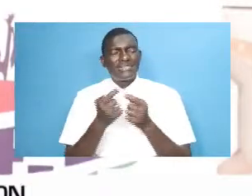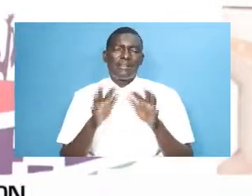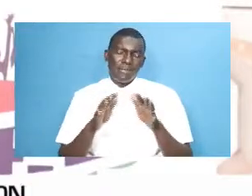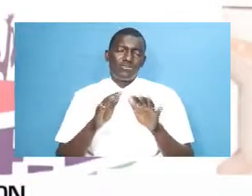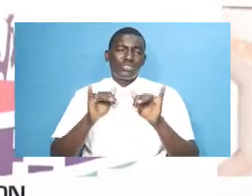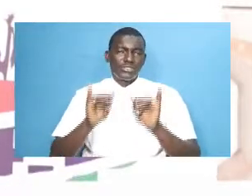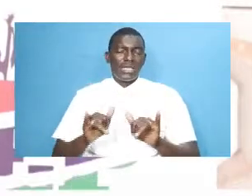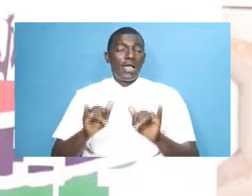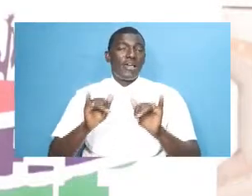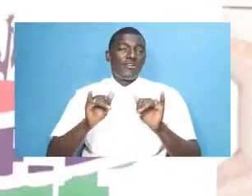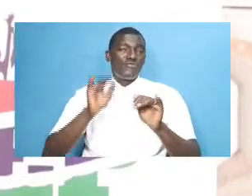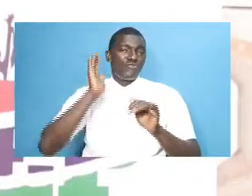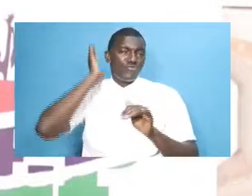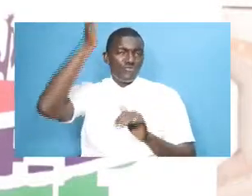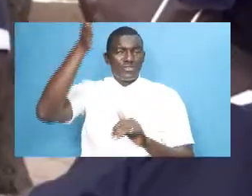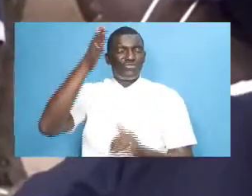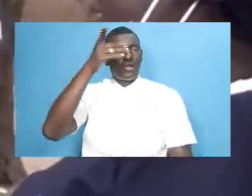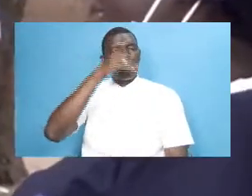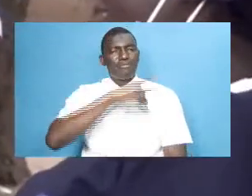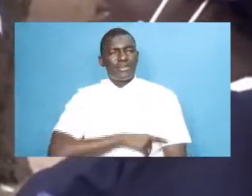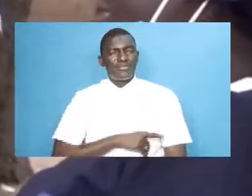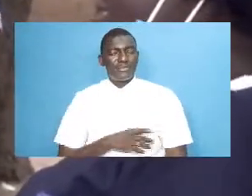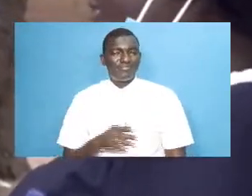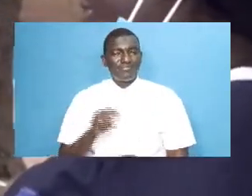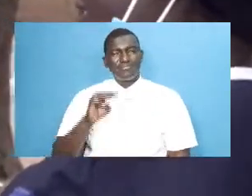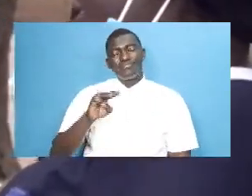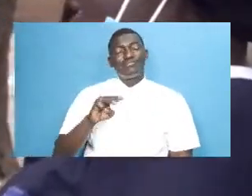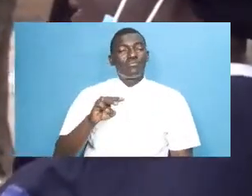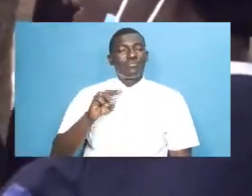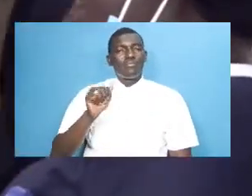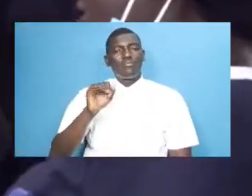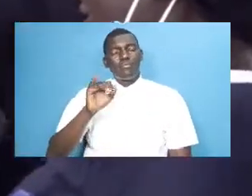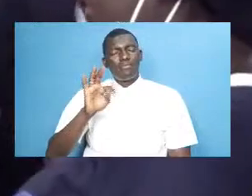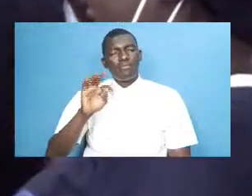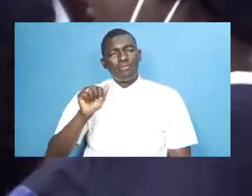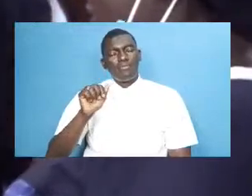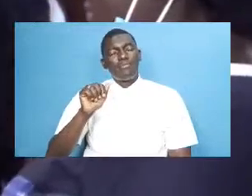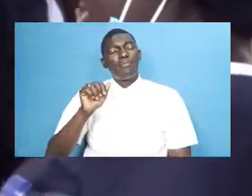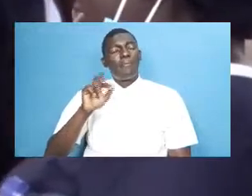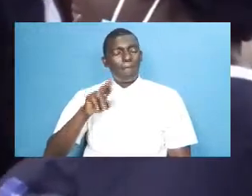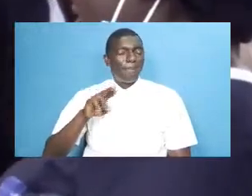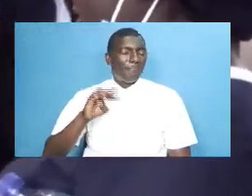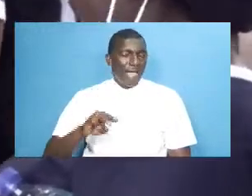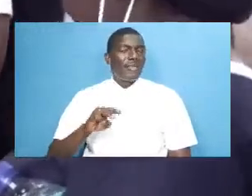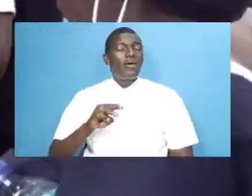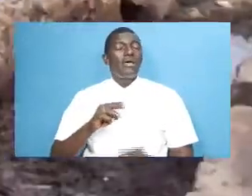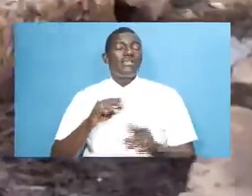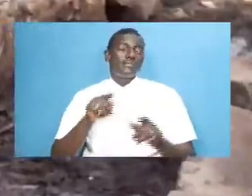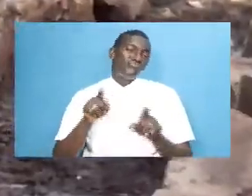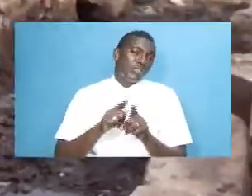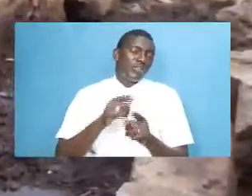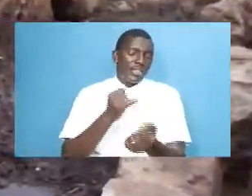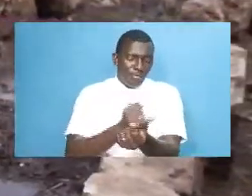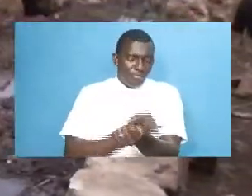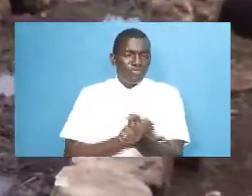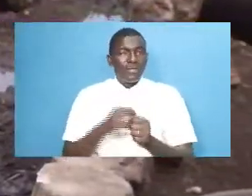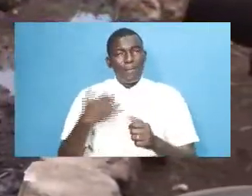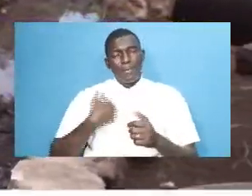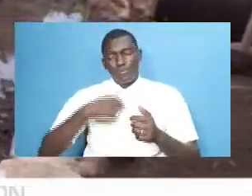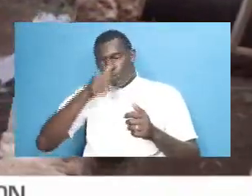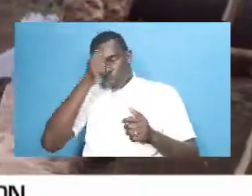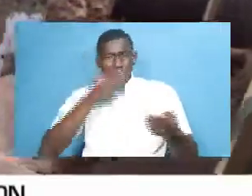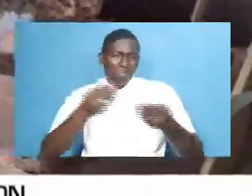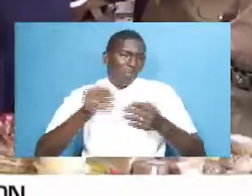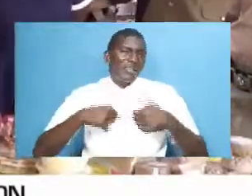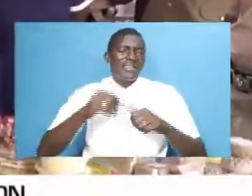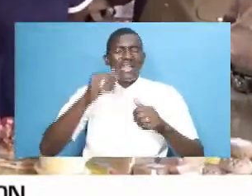for the future to benefit. My Farm, a charitable foundation, aims to improve livelihoods in Africa and around the world